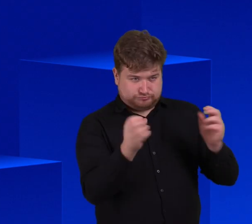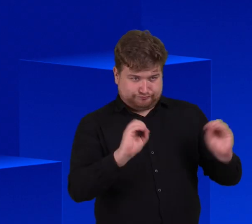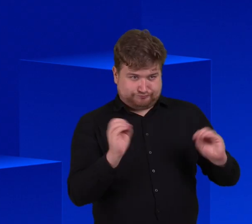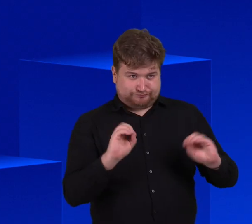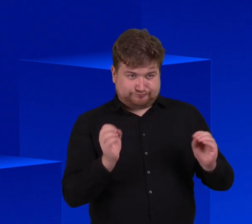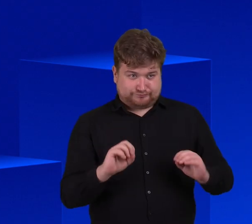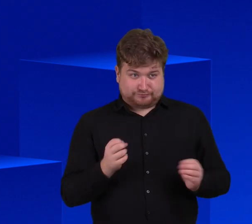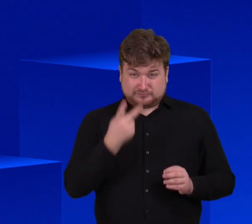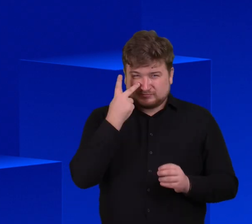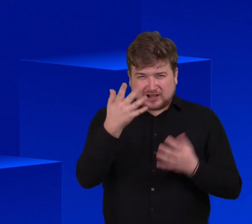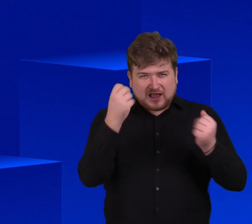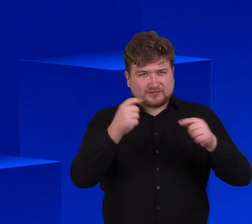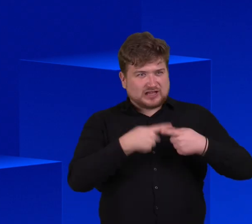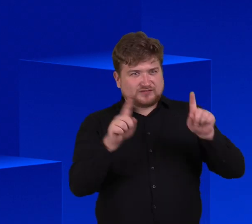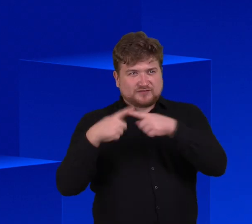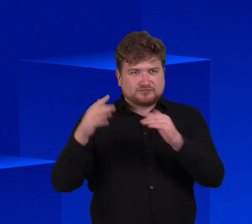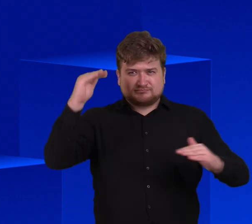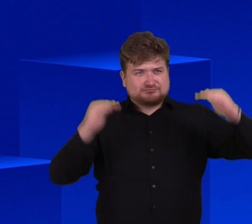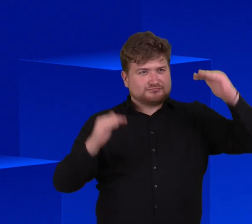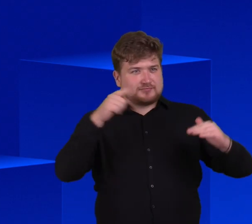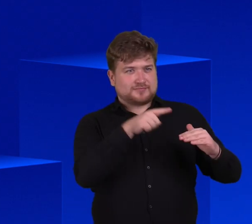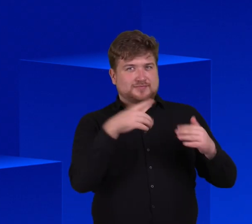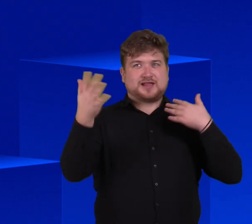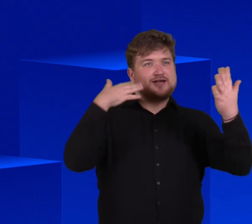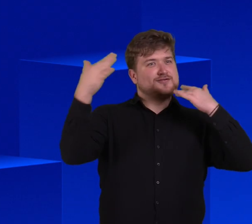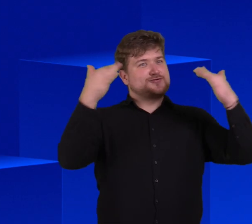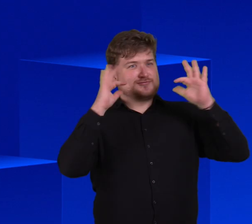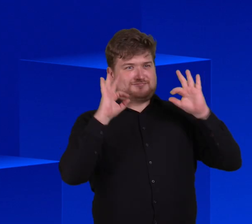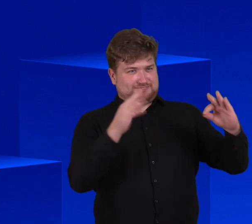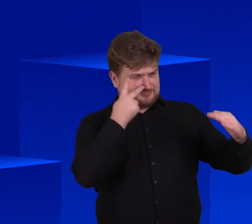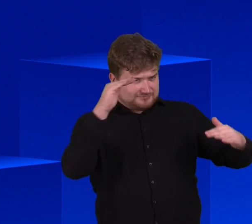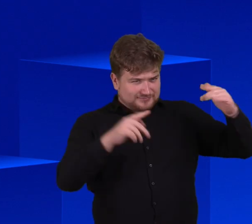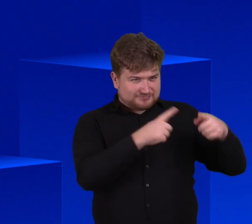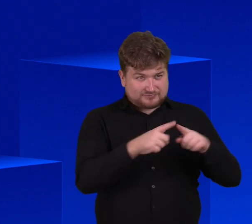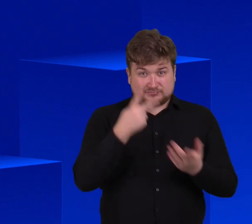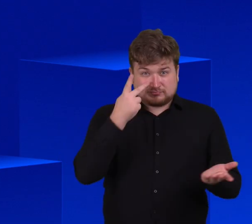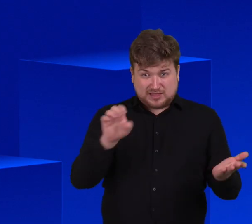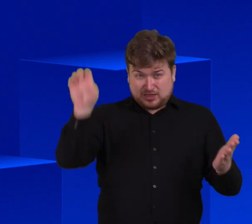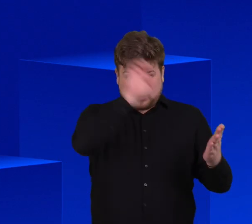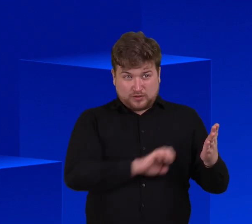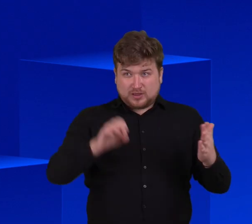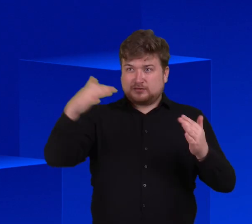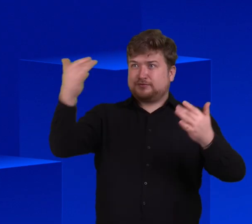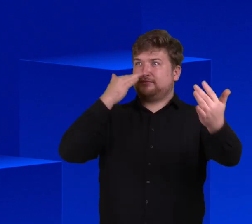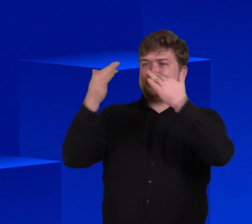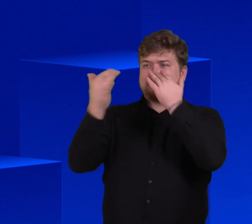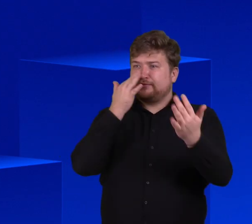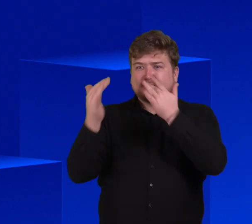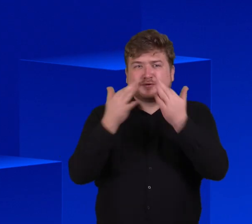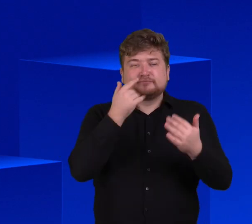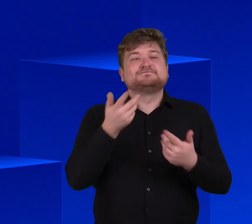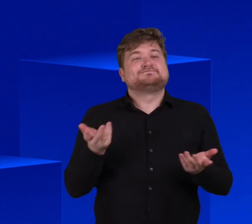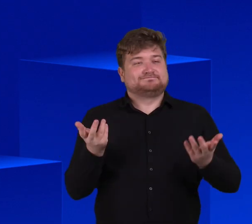our European cities. And this is the matter that is closely tied up to the, quality of